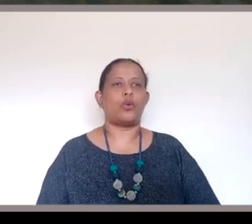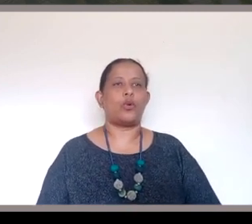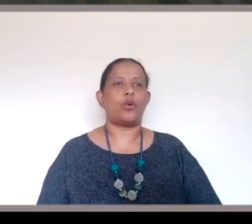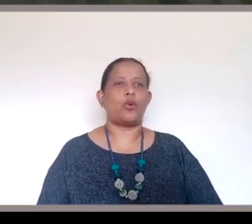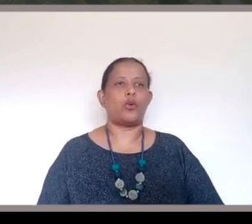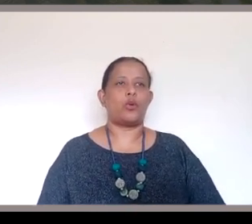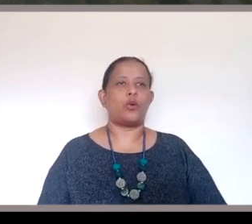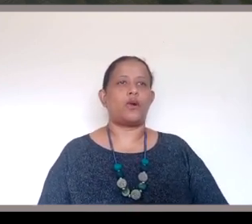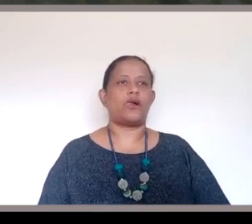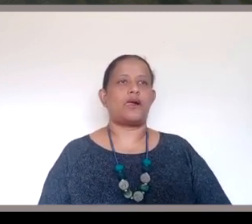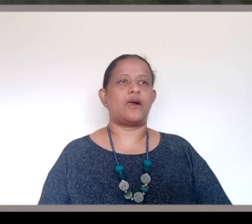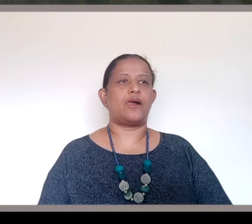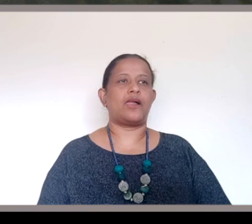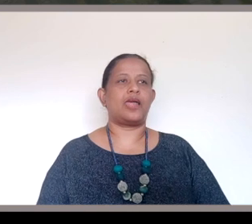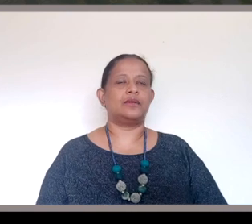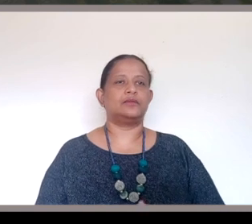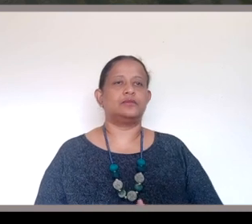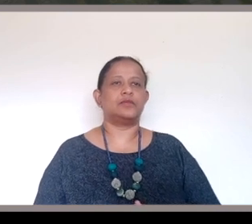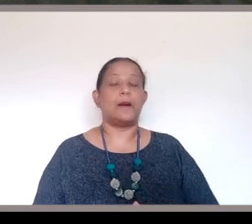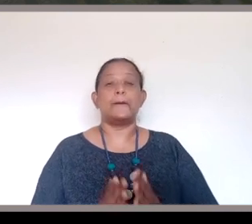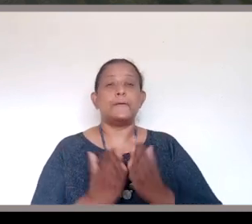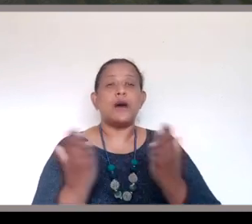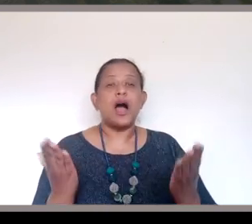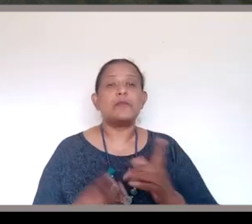be prepared." And then